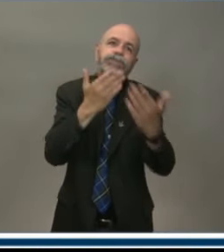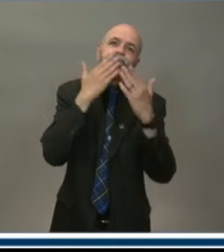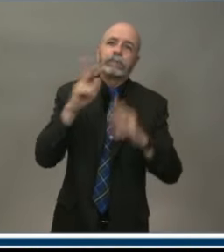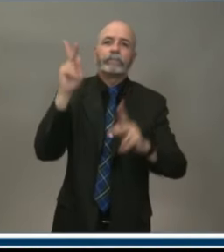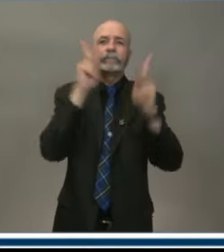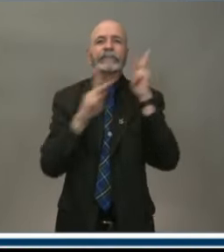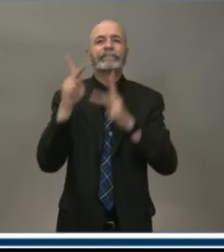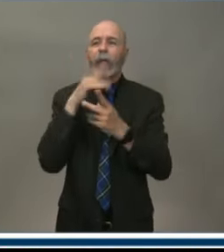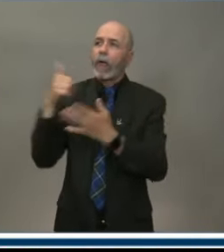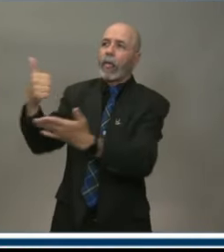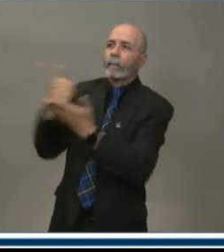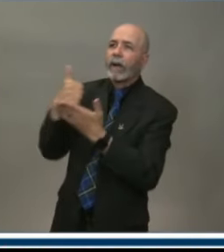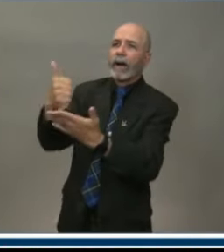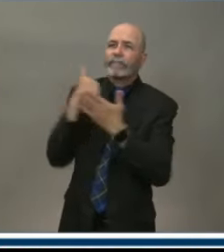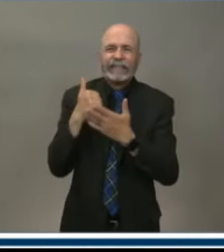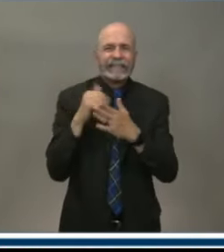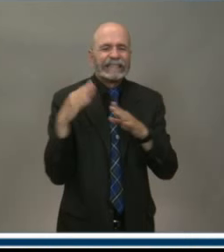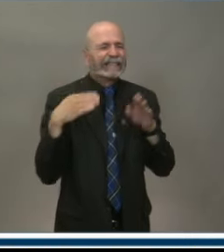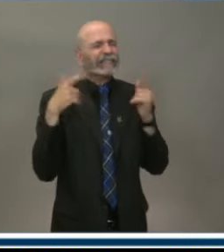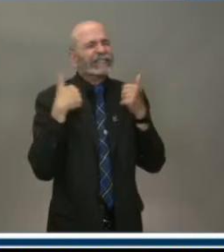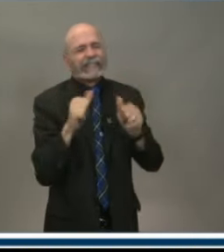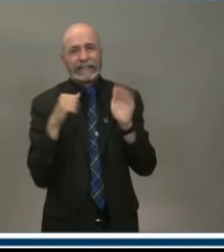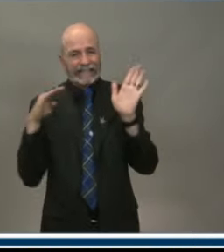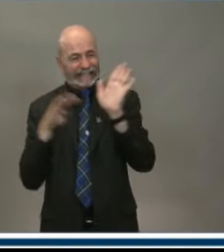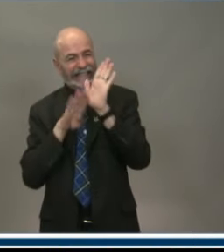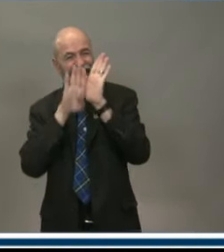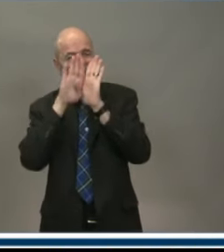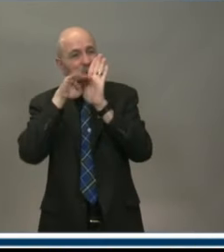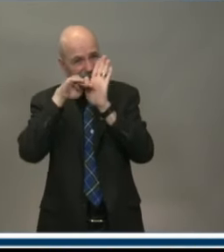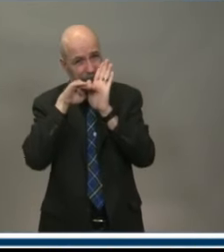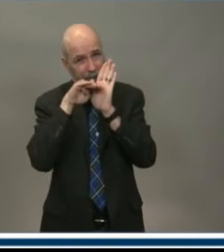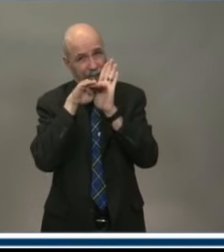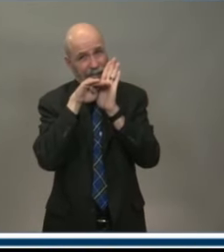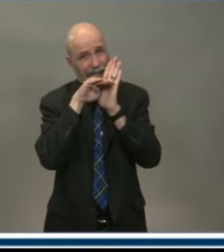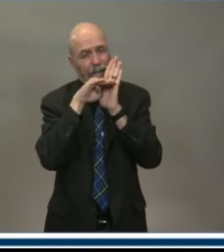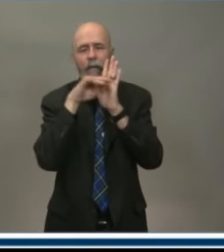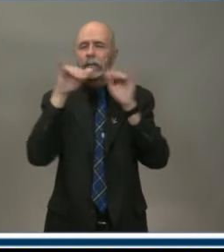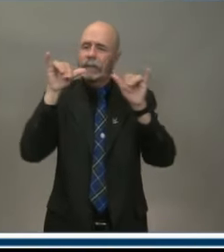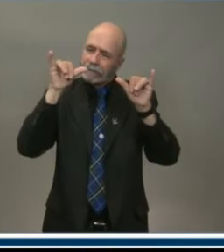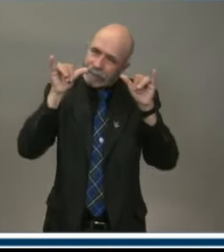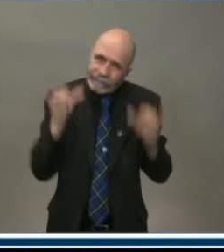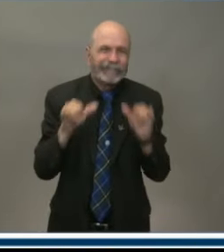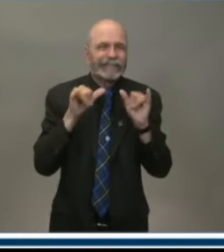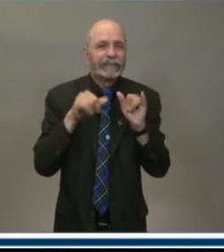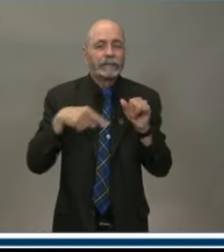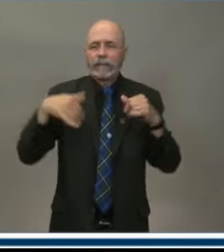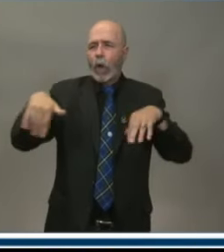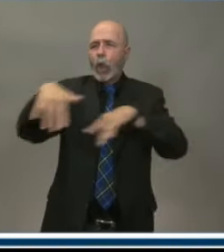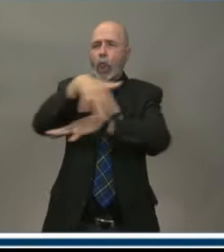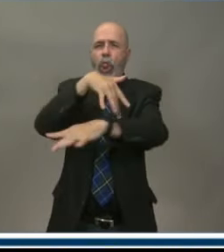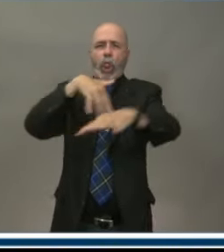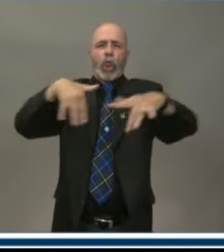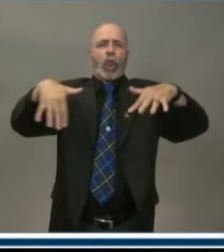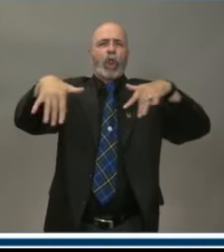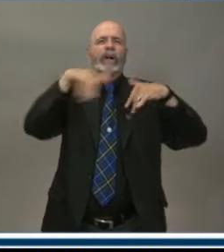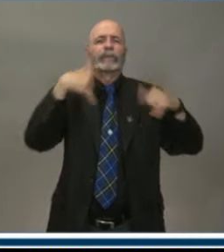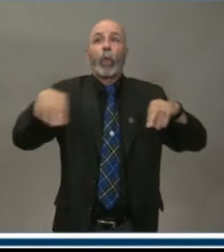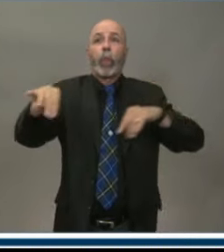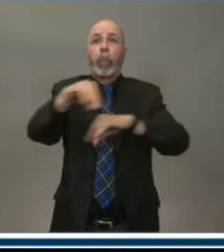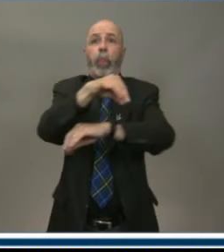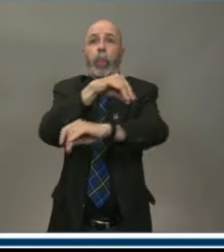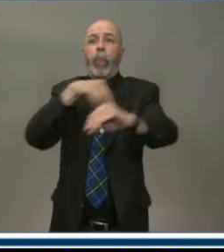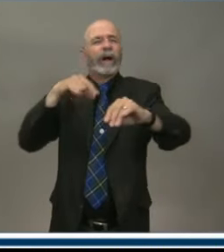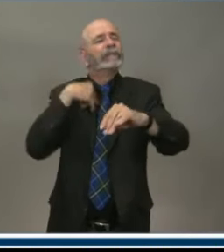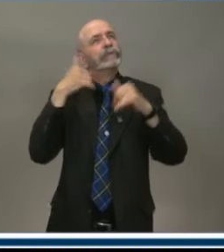curve. But COVID-19 is still making its way through our province, and if we want to reduce the number of cases, we need to